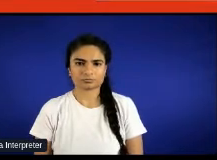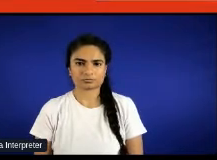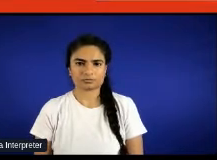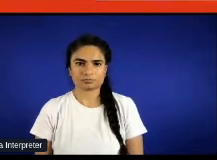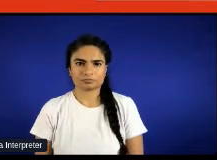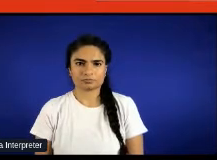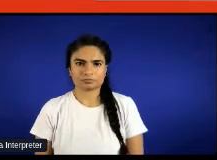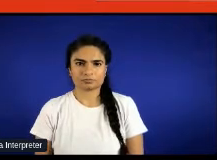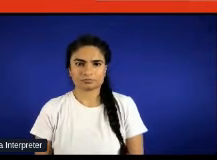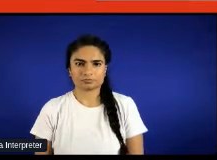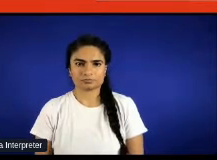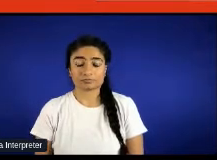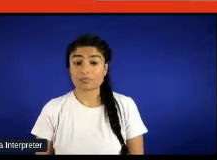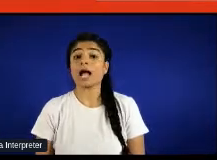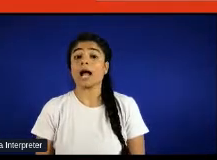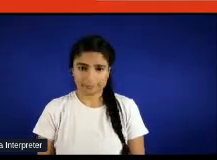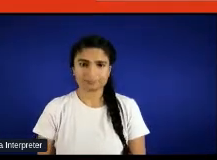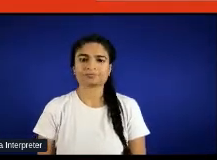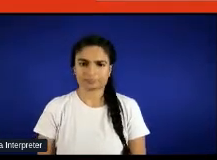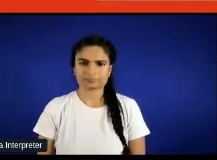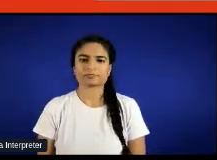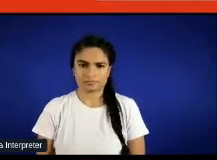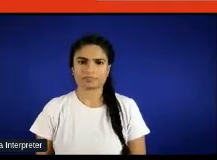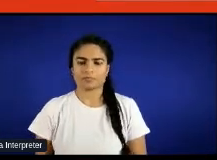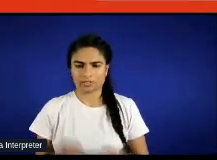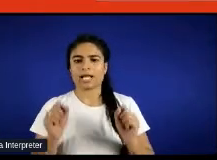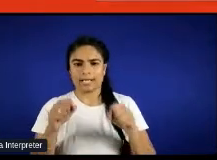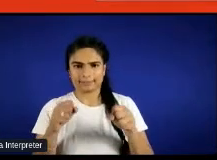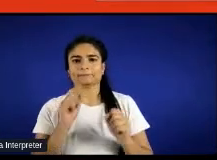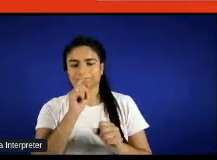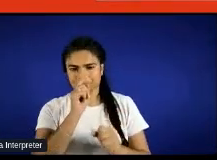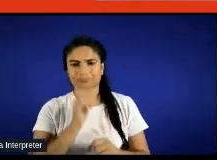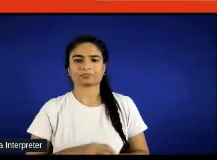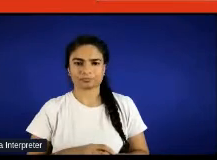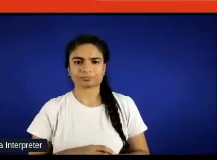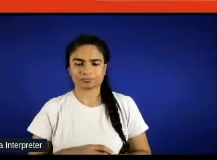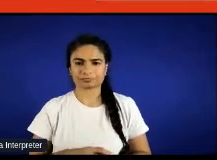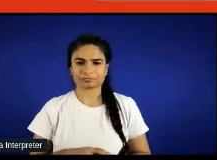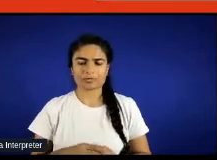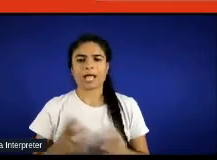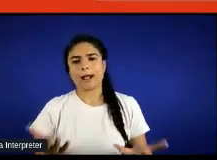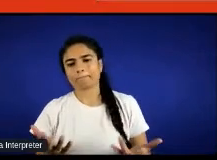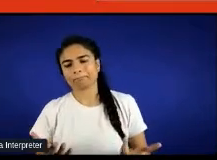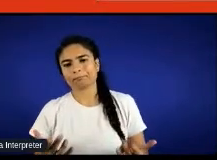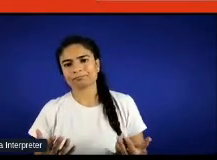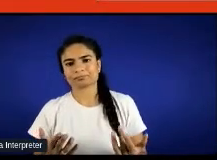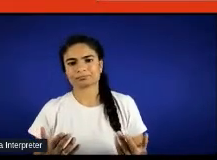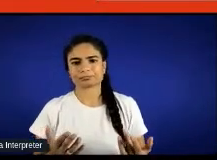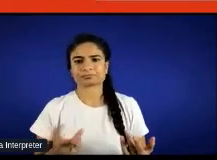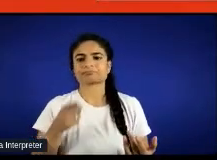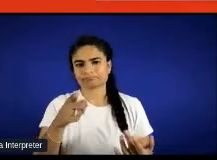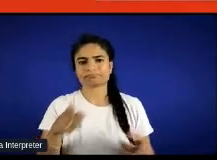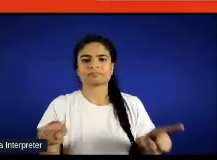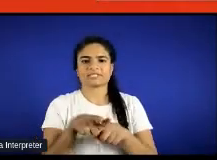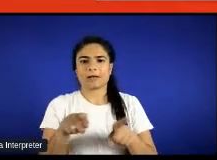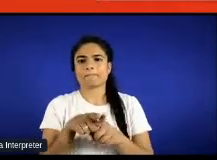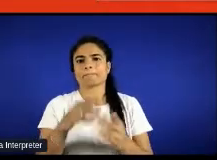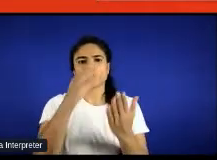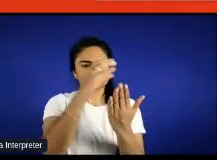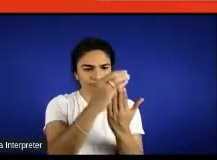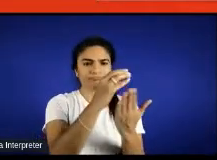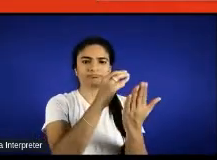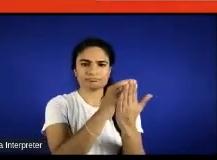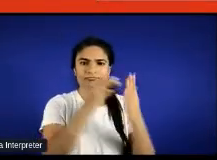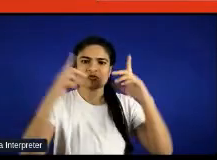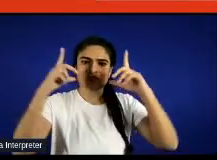Yeah, so this is again the pictures that shows the sectors that we are targeting, as well as